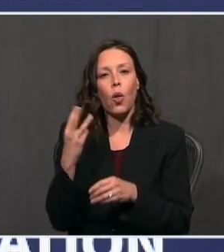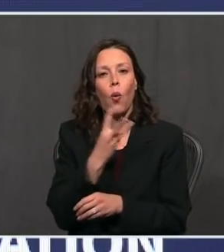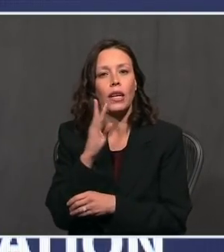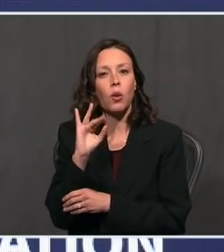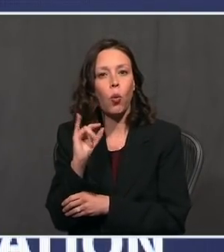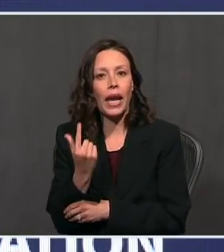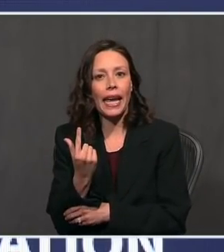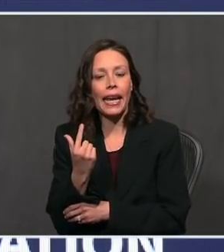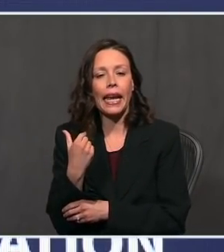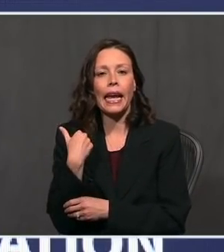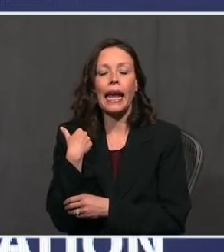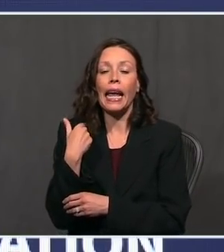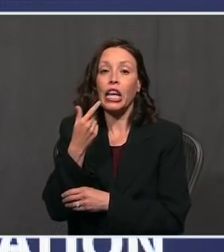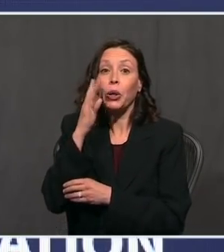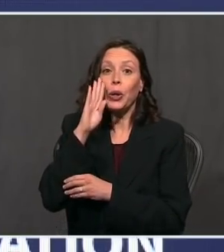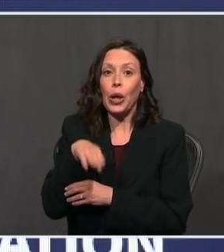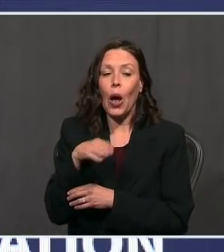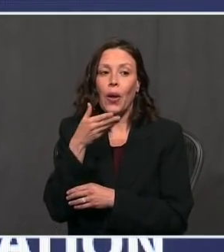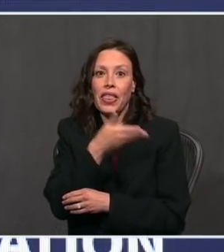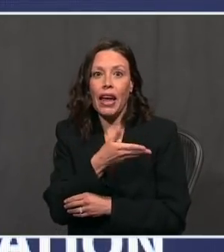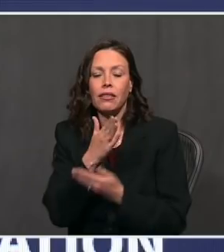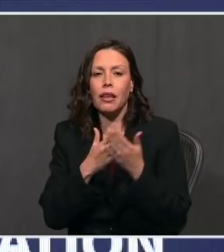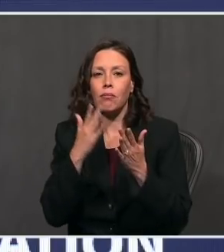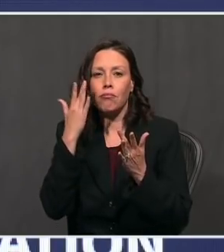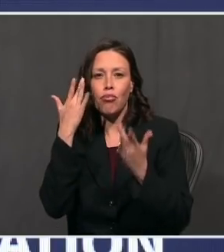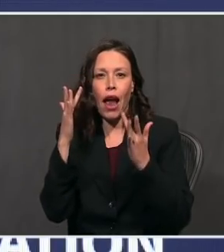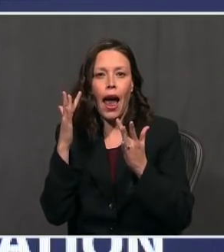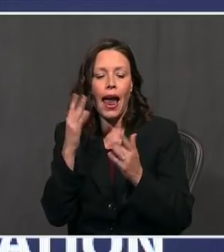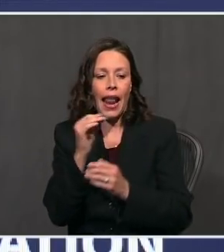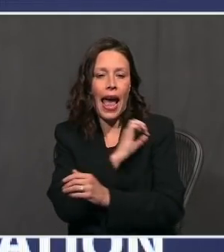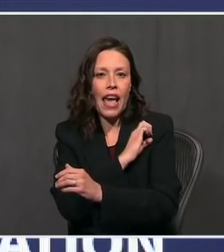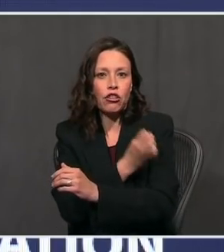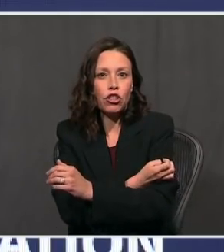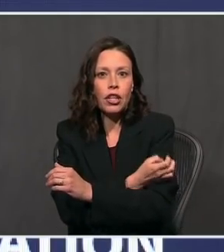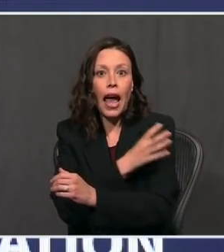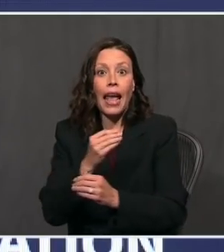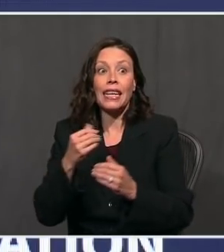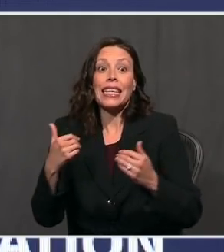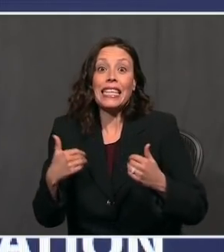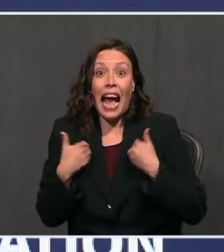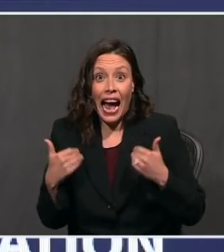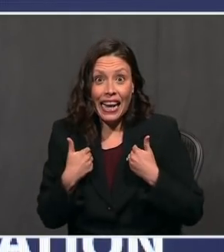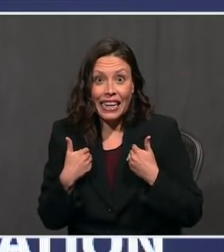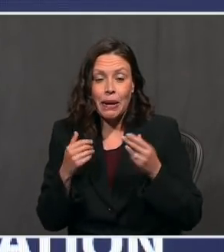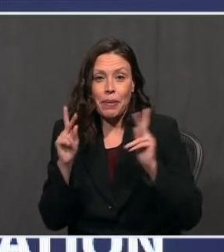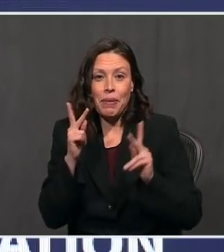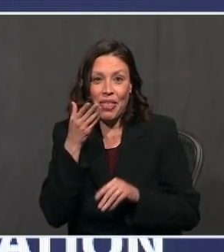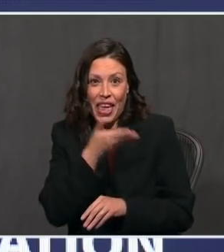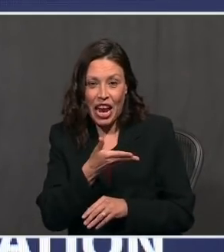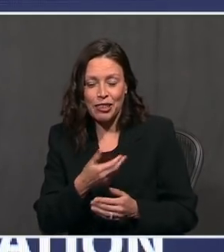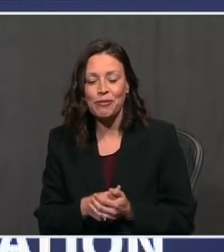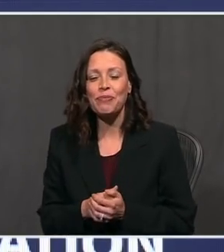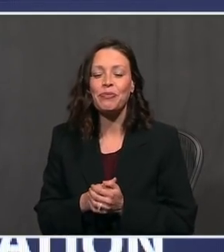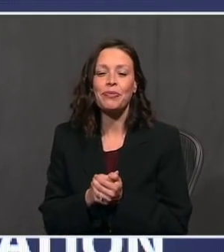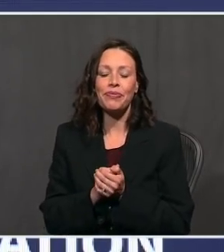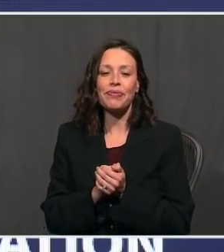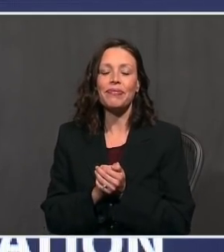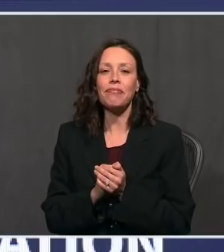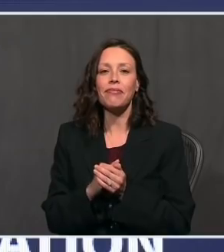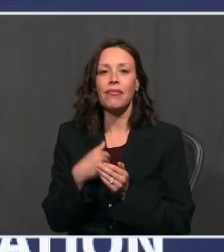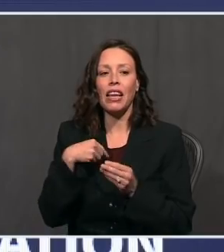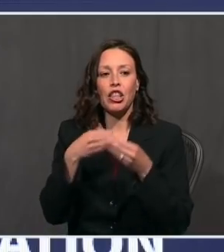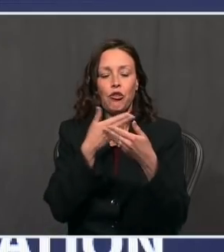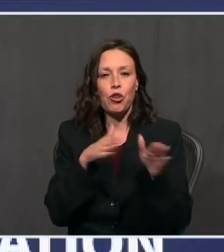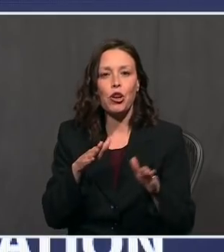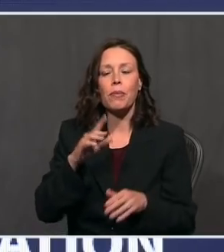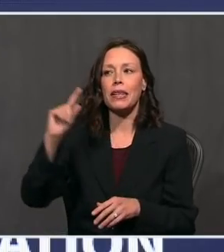who spends time in the West Wing knows there's some extraordinarily bright, energetic, but extraordinarily young persons there. And I was in a room,